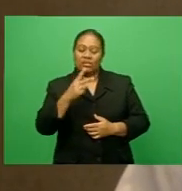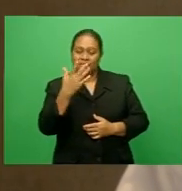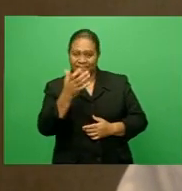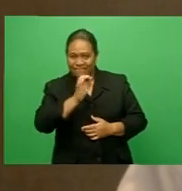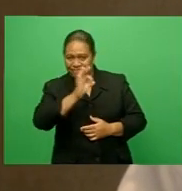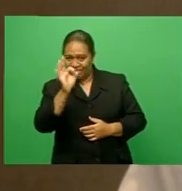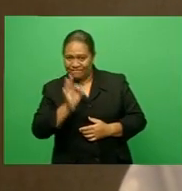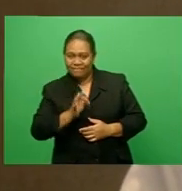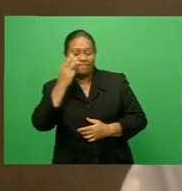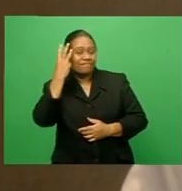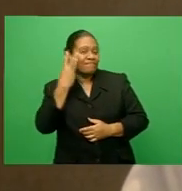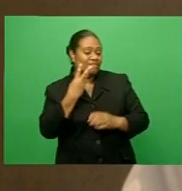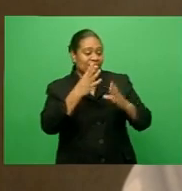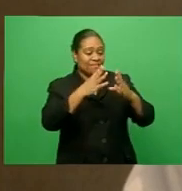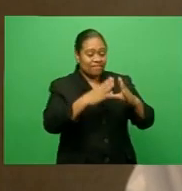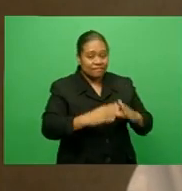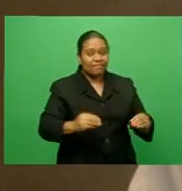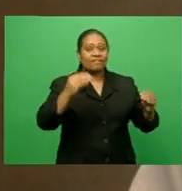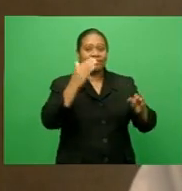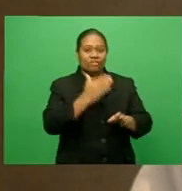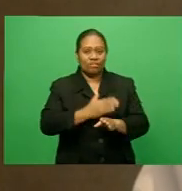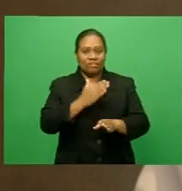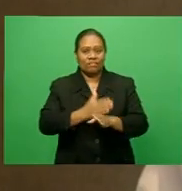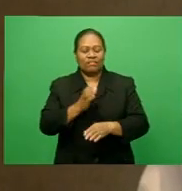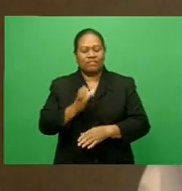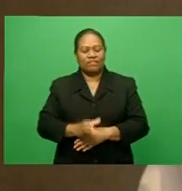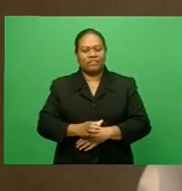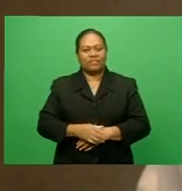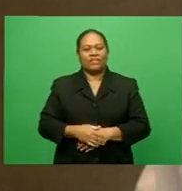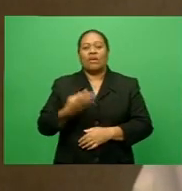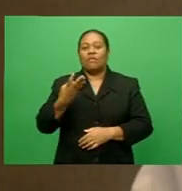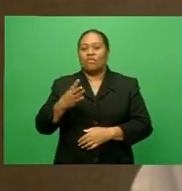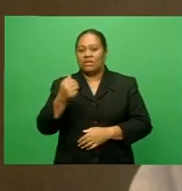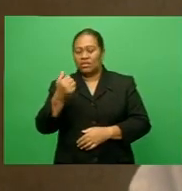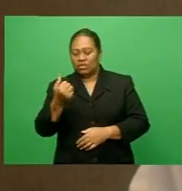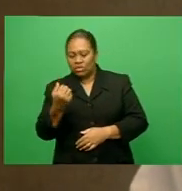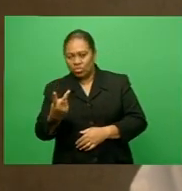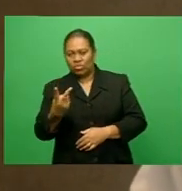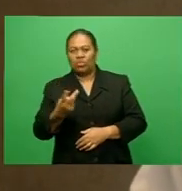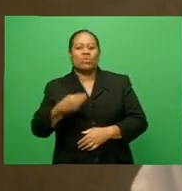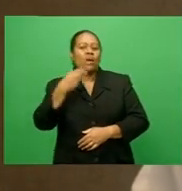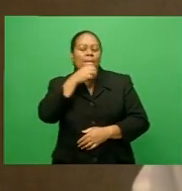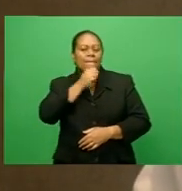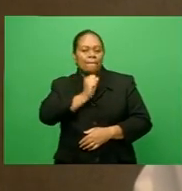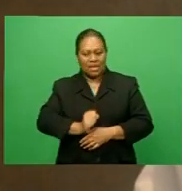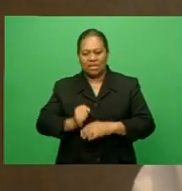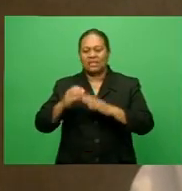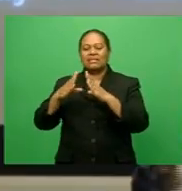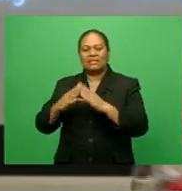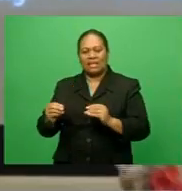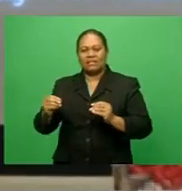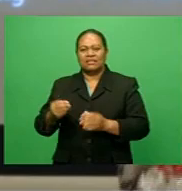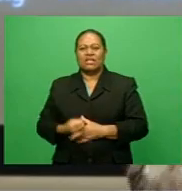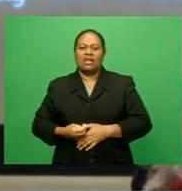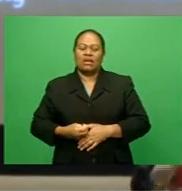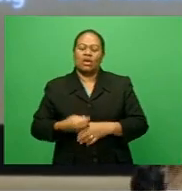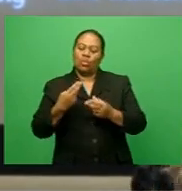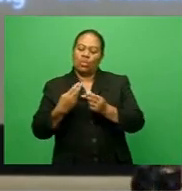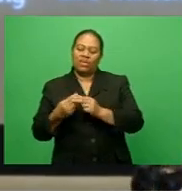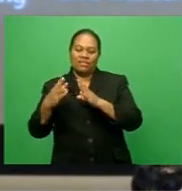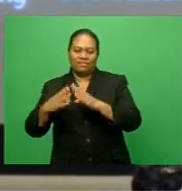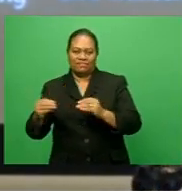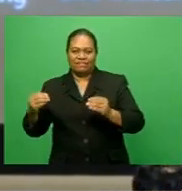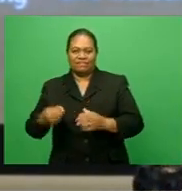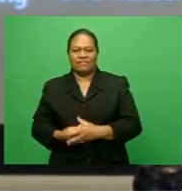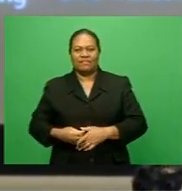25% female sex workers and 42% men who have sex with men. Ratu Ipeli